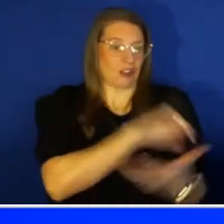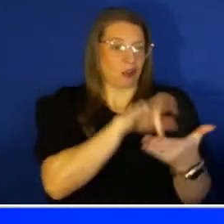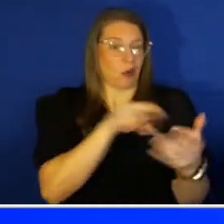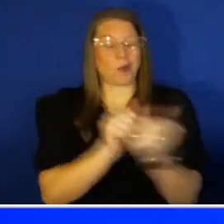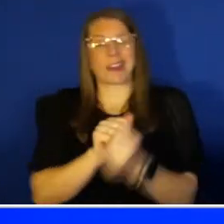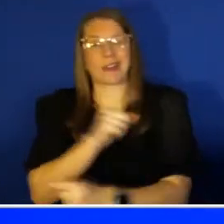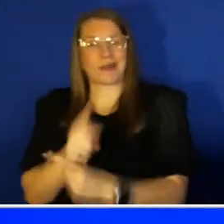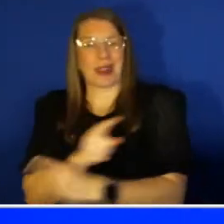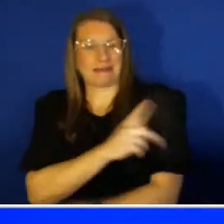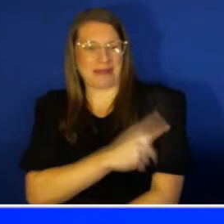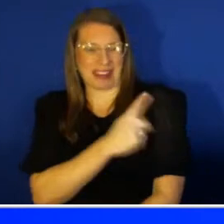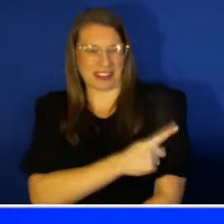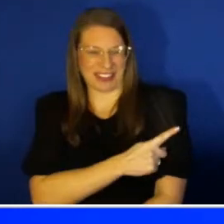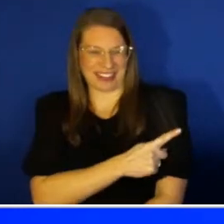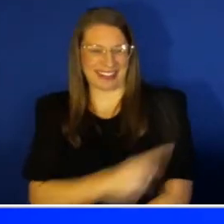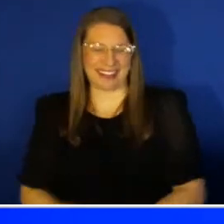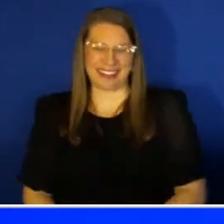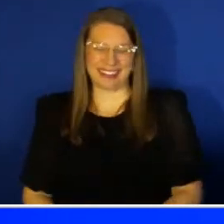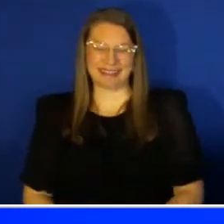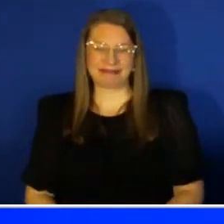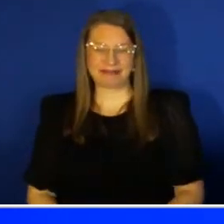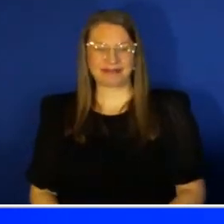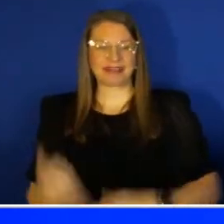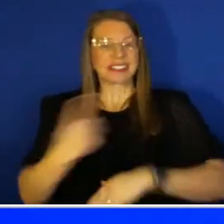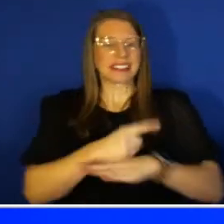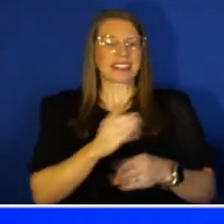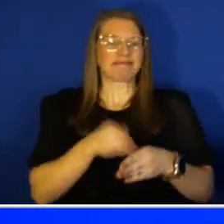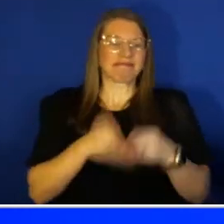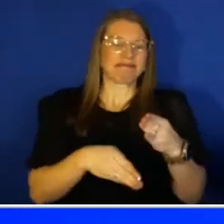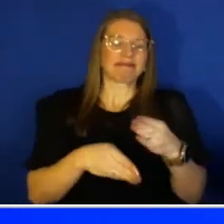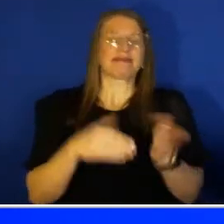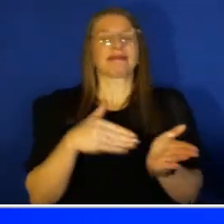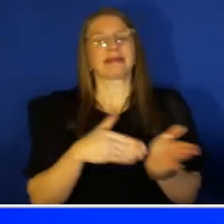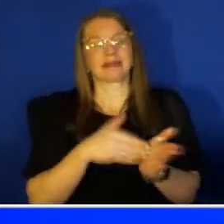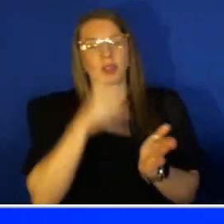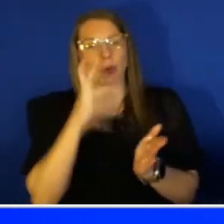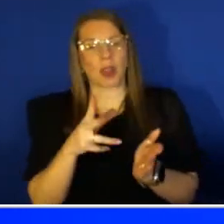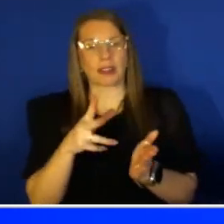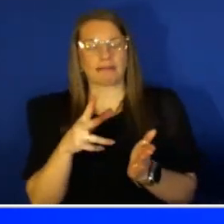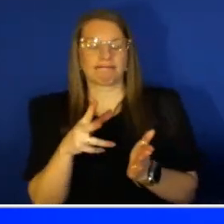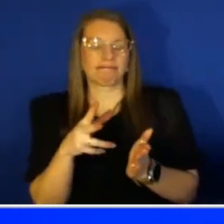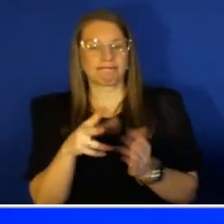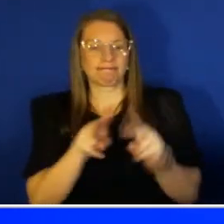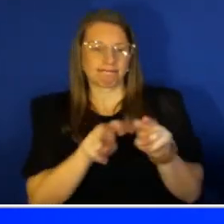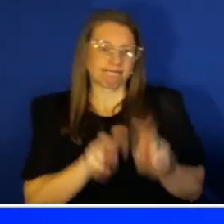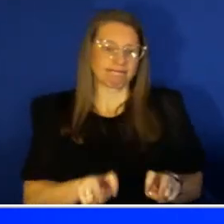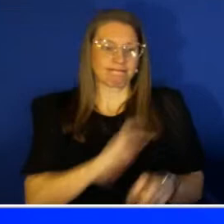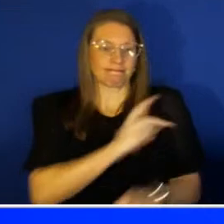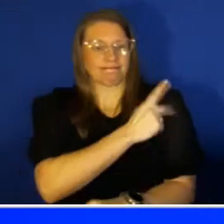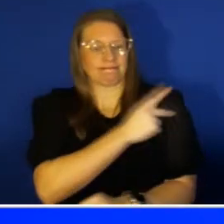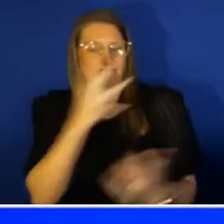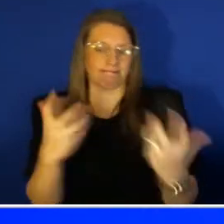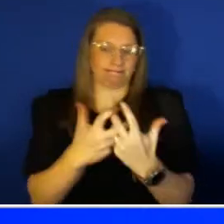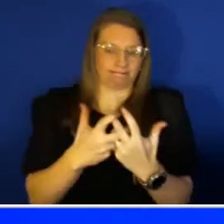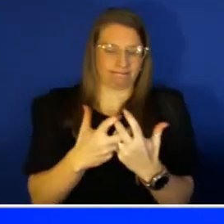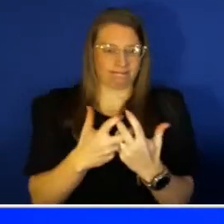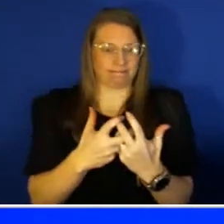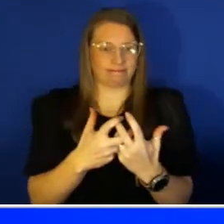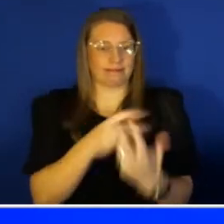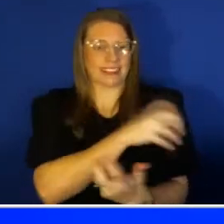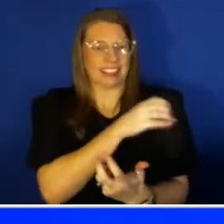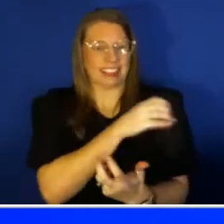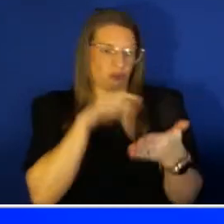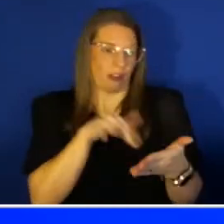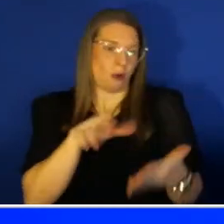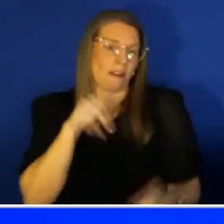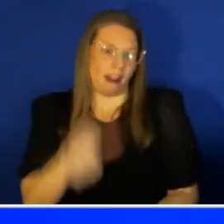patients. At the end of the day, still a physician would look at whether the patient would fit into the clinical trial or not. But